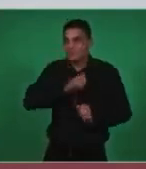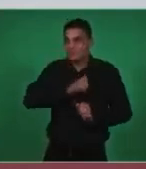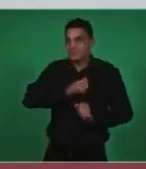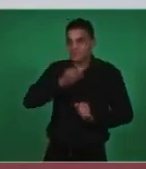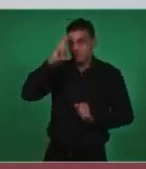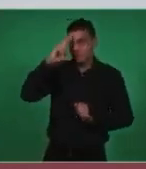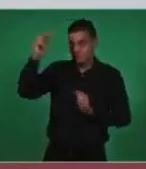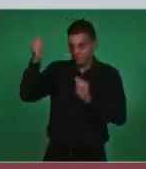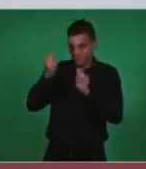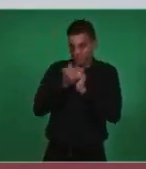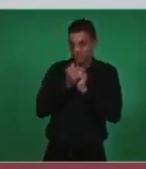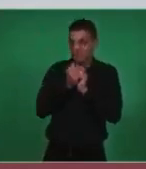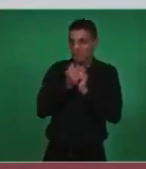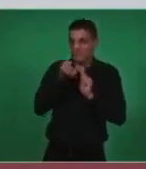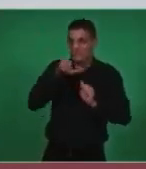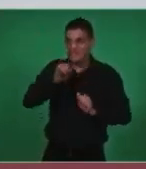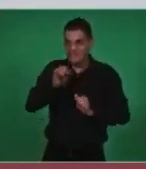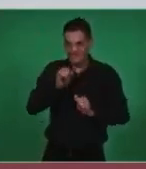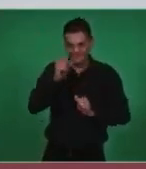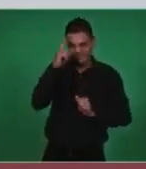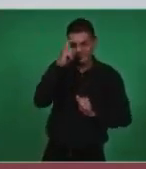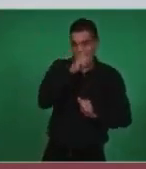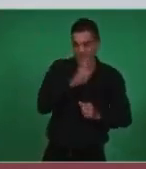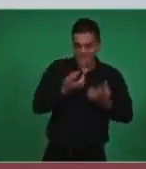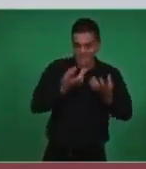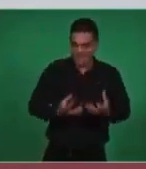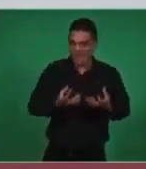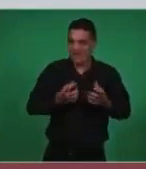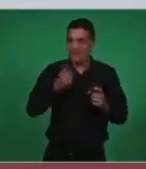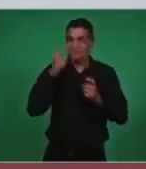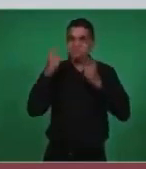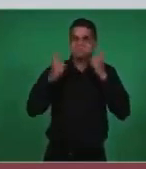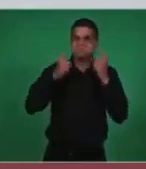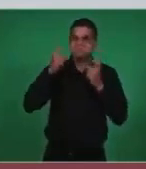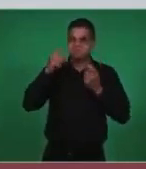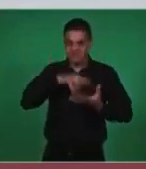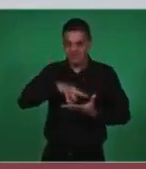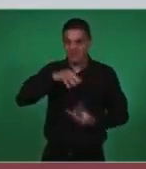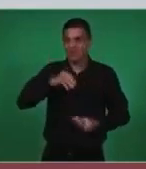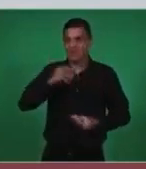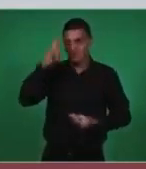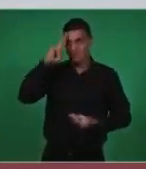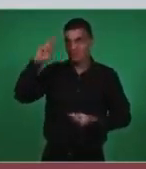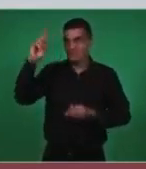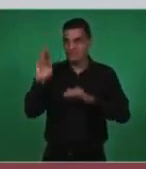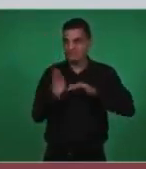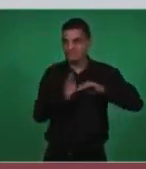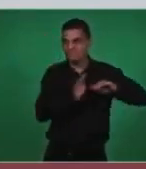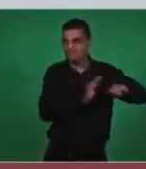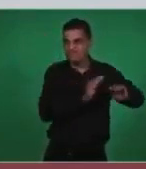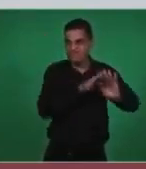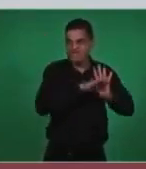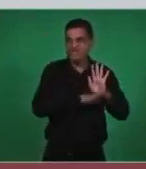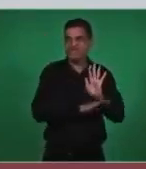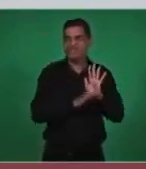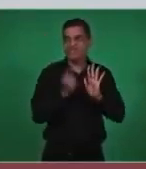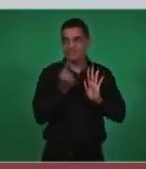moment, reproach tiredness, sleepiness, concerns of the soul that may hinder fellowship with you,